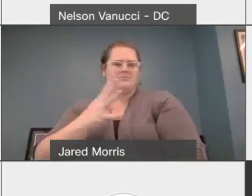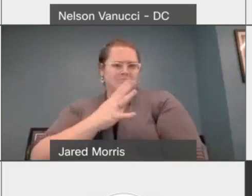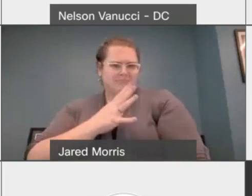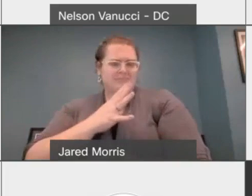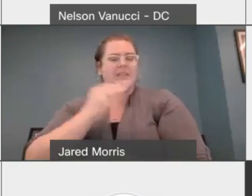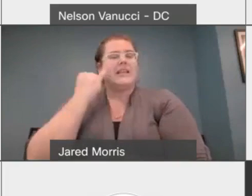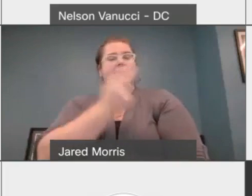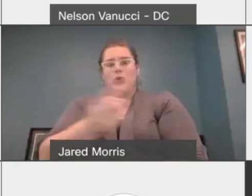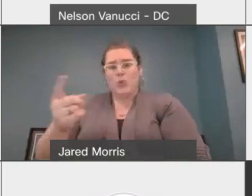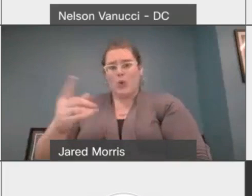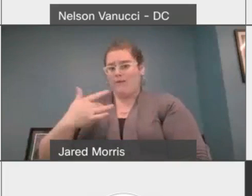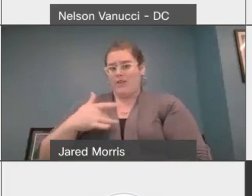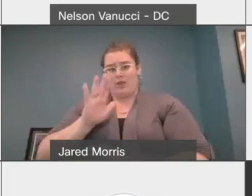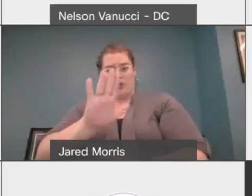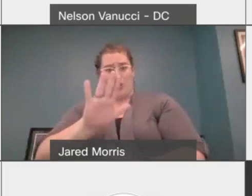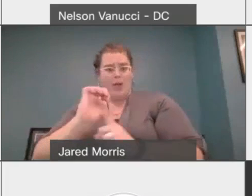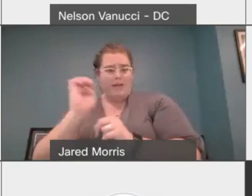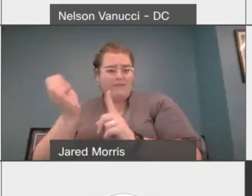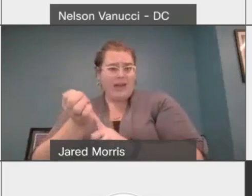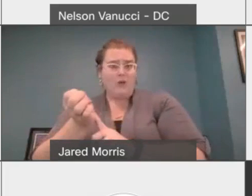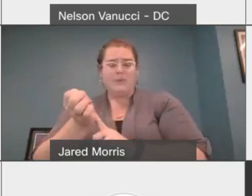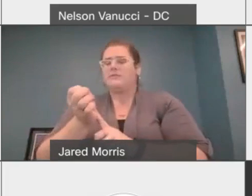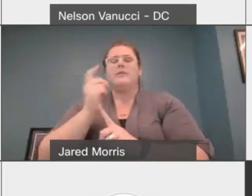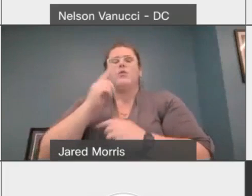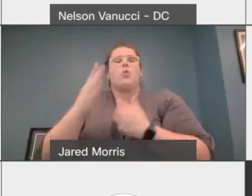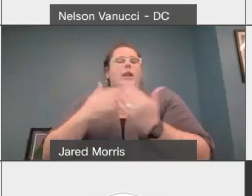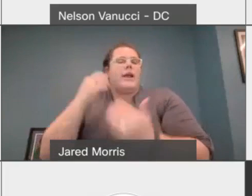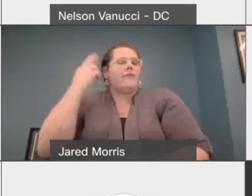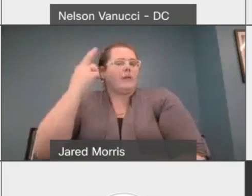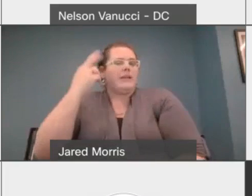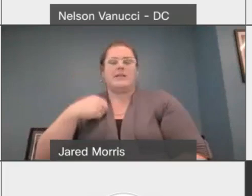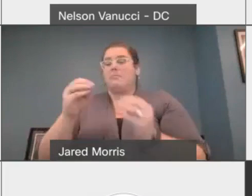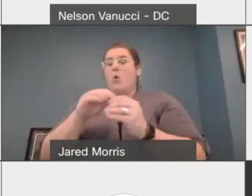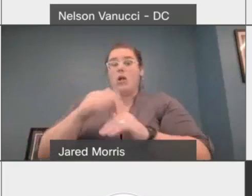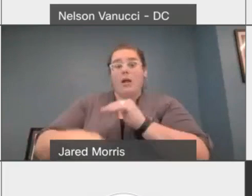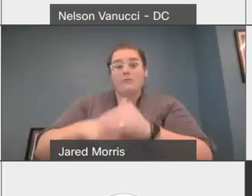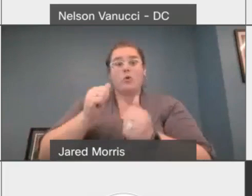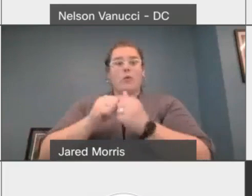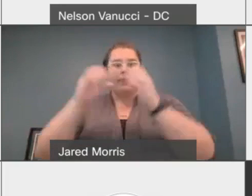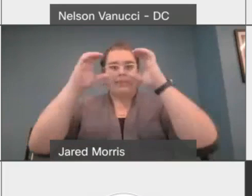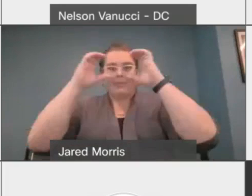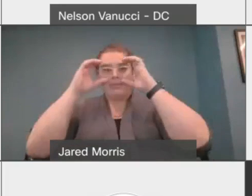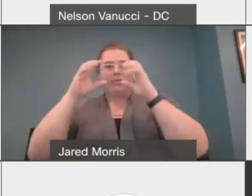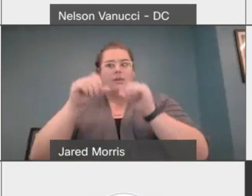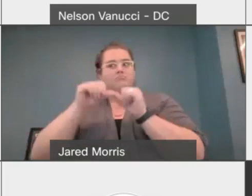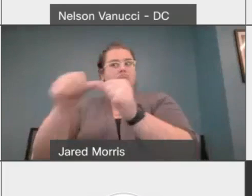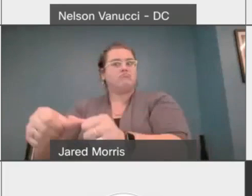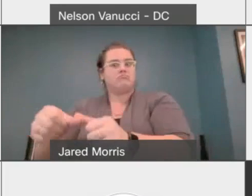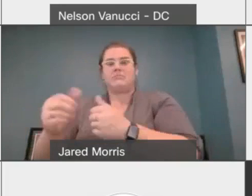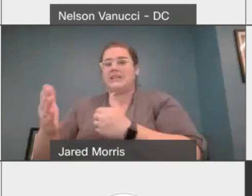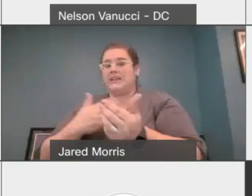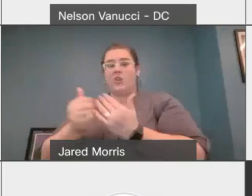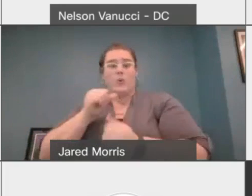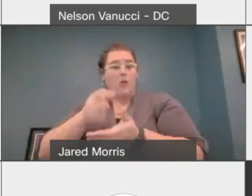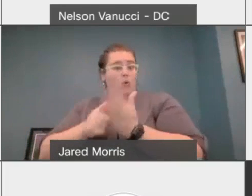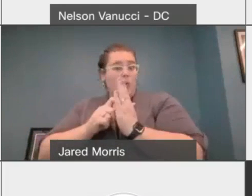for whatever reason, they have higher risk or they're more comfortable, they're certainly able to keep